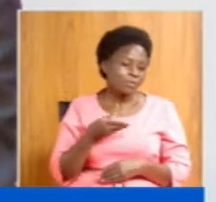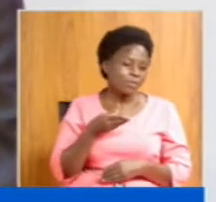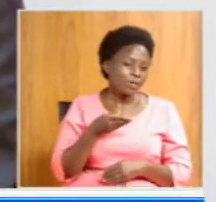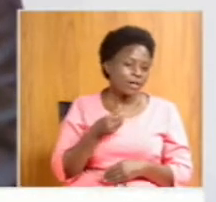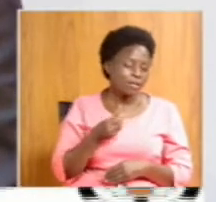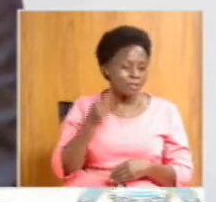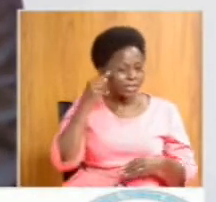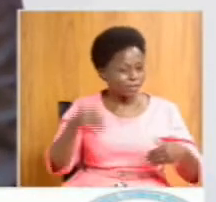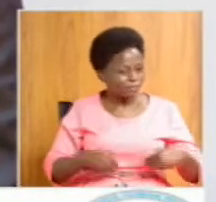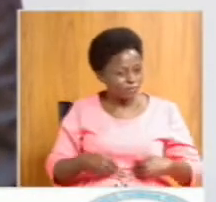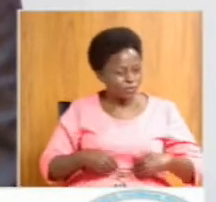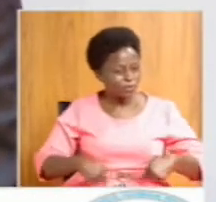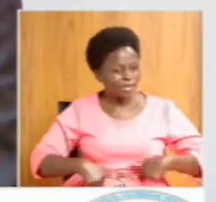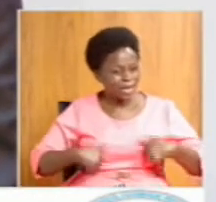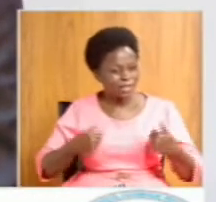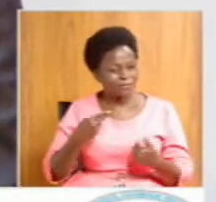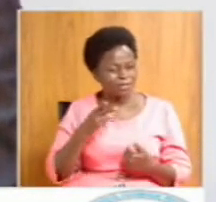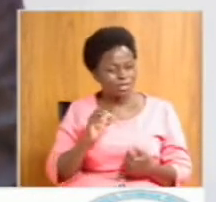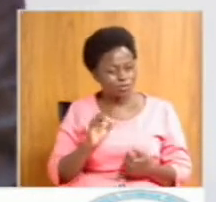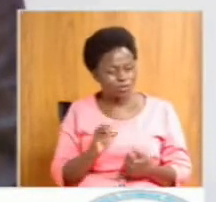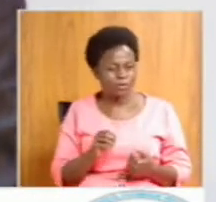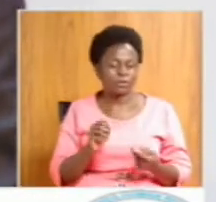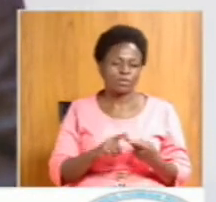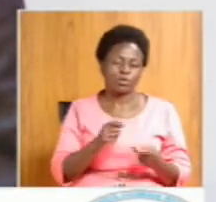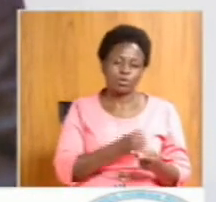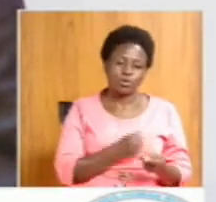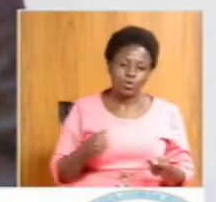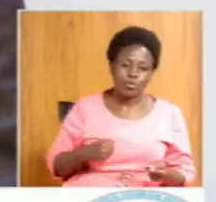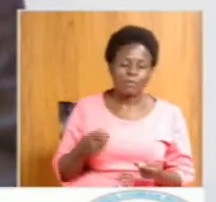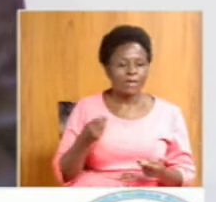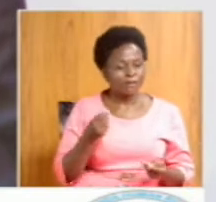for the youth livelihood fund the women fund